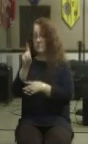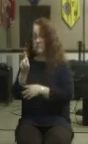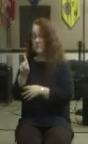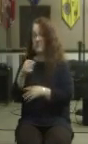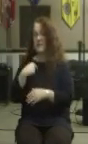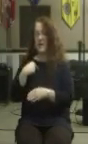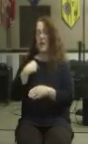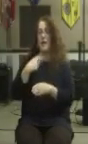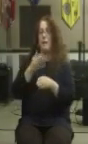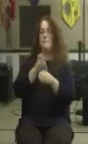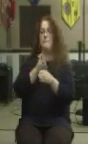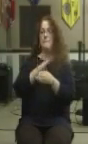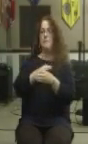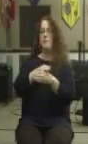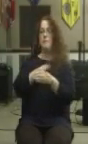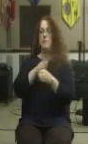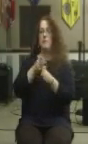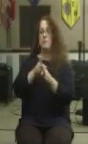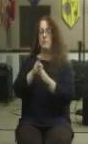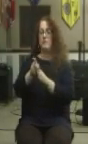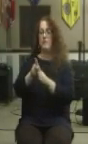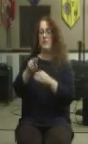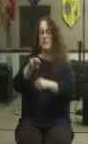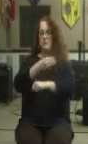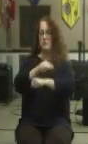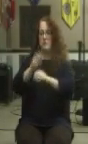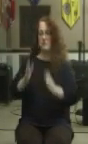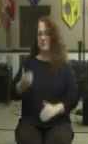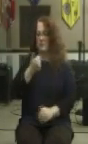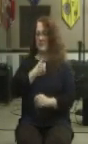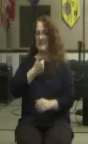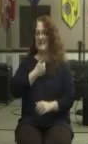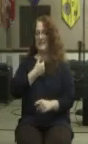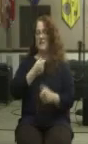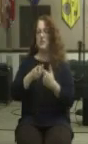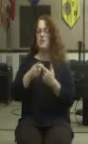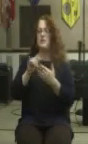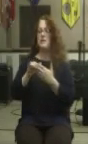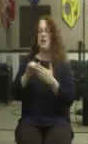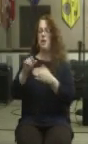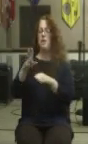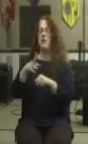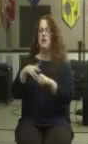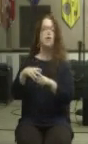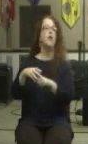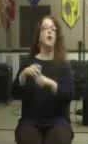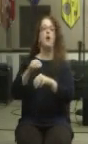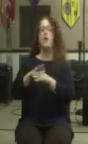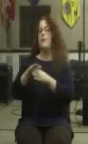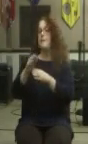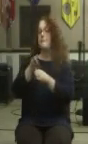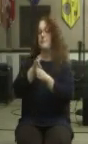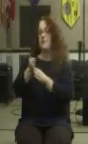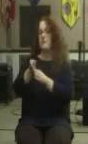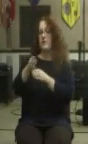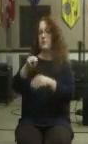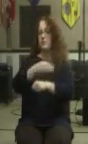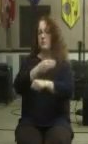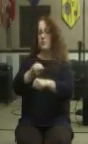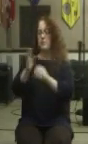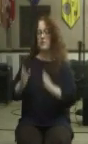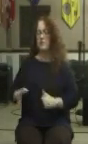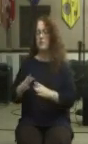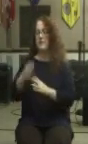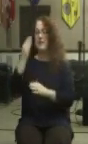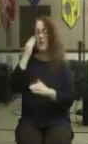Y'all know that. I'm a professional musician. I've taught musicians who are not professional musicians.